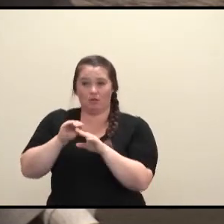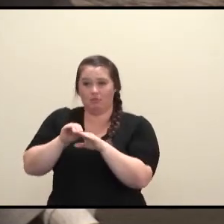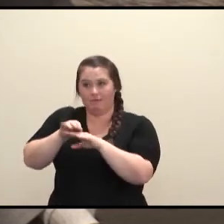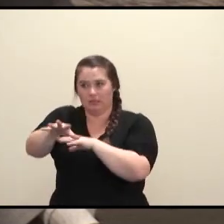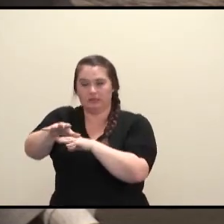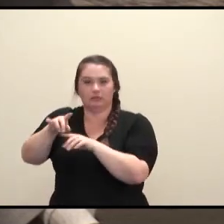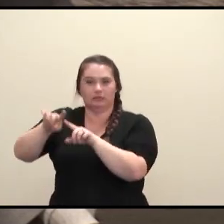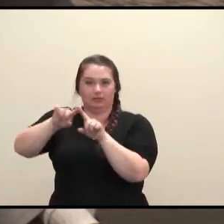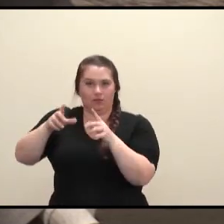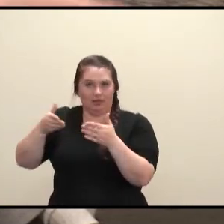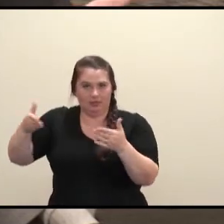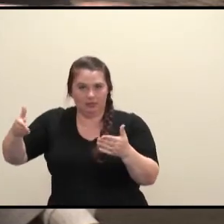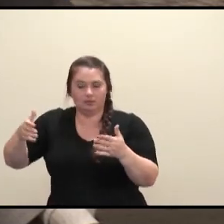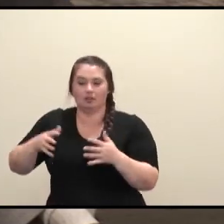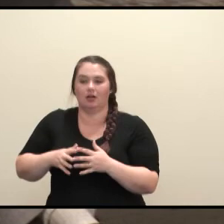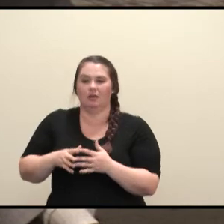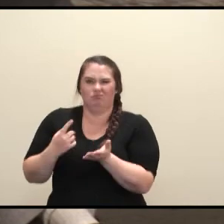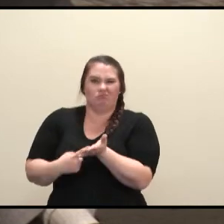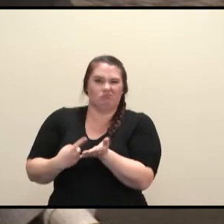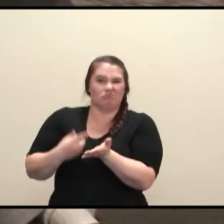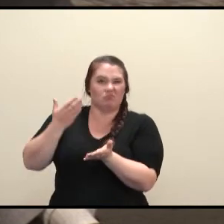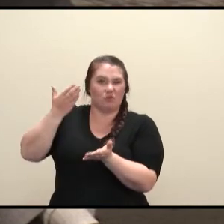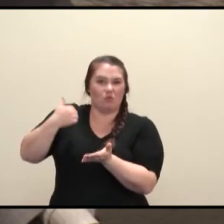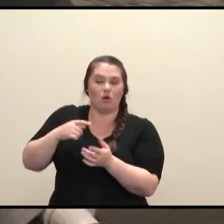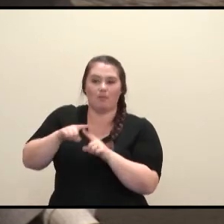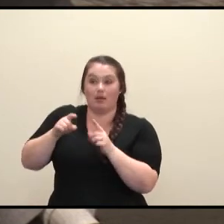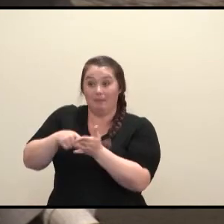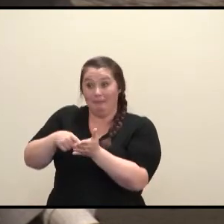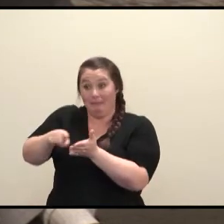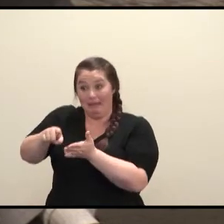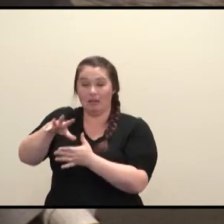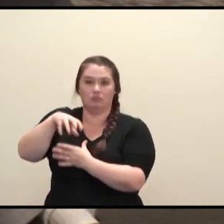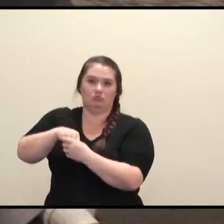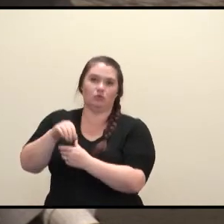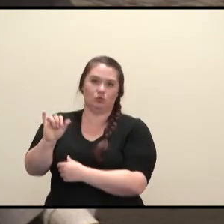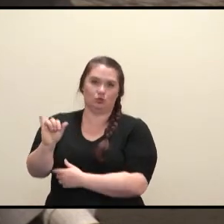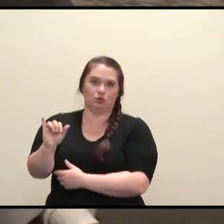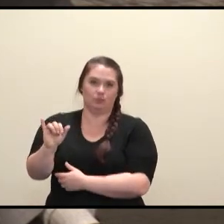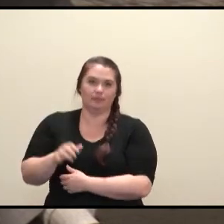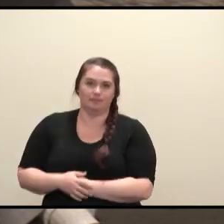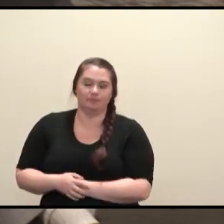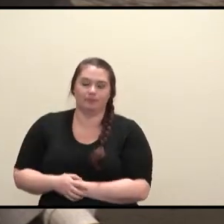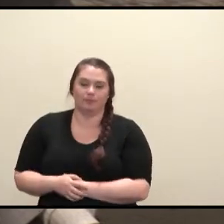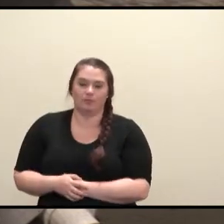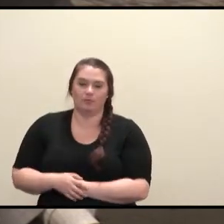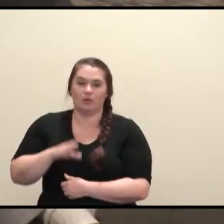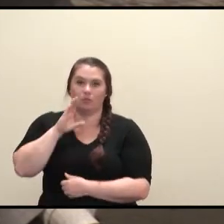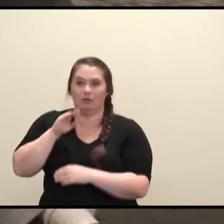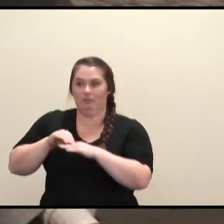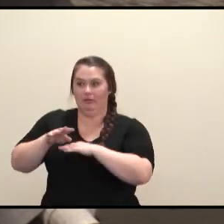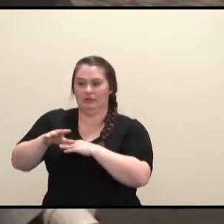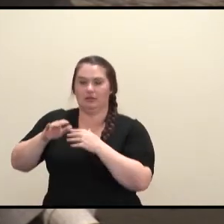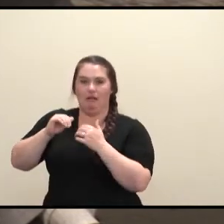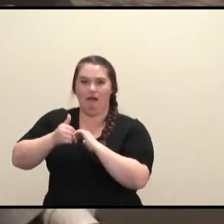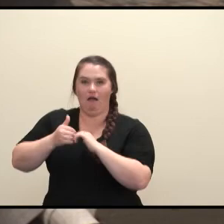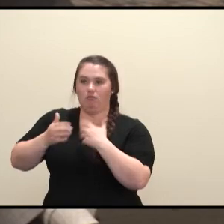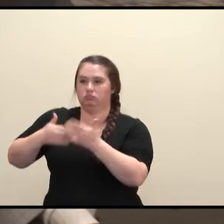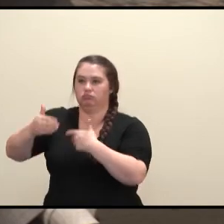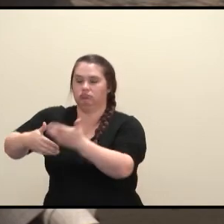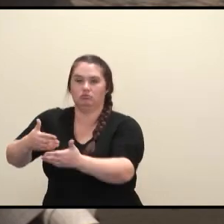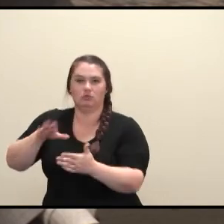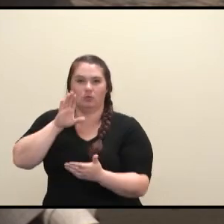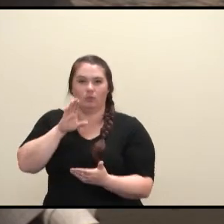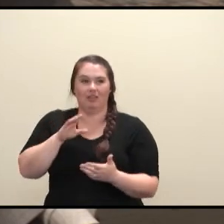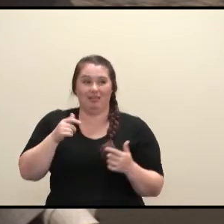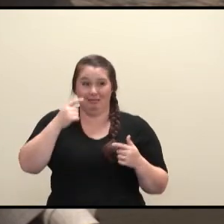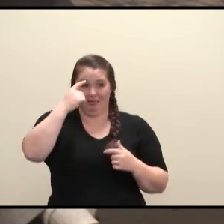things, right? And we've talked about that in the staffing review too, but even with pay, it does make a difference, right, of how things are done. So, I'm sure the